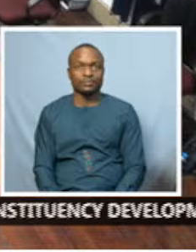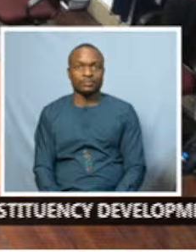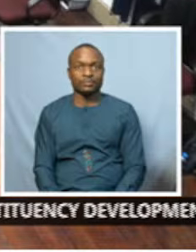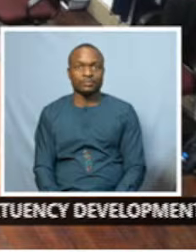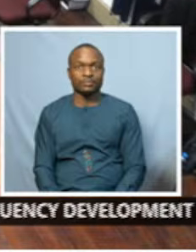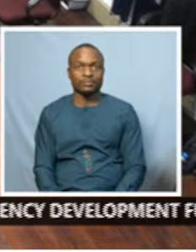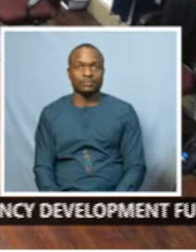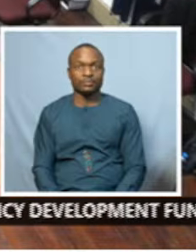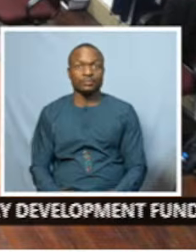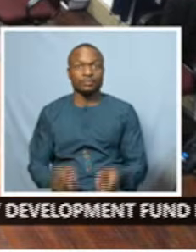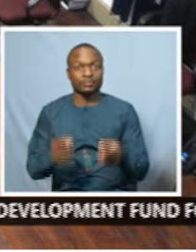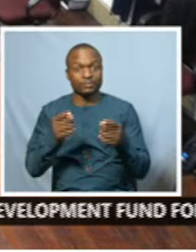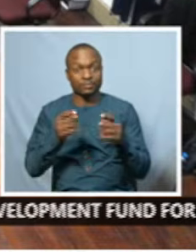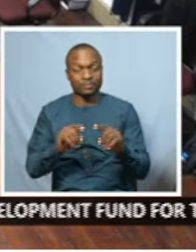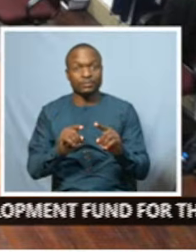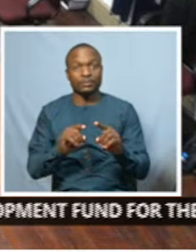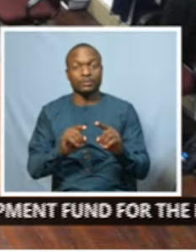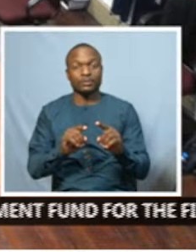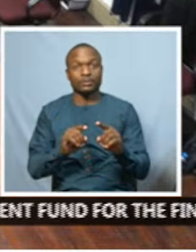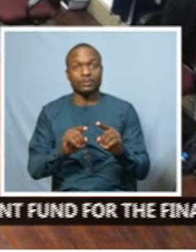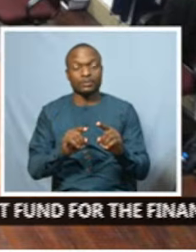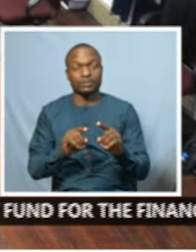When did you prepare this report?